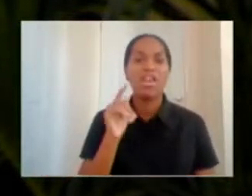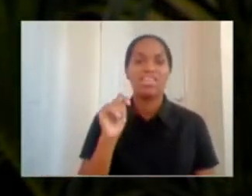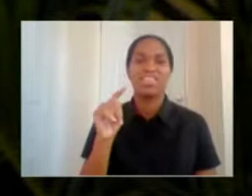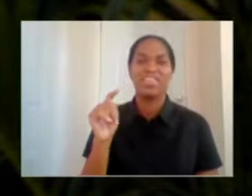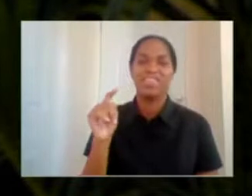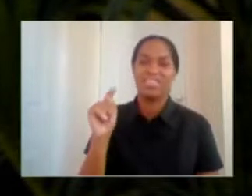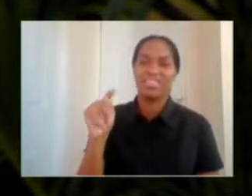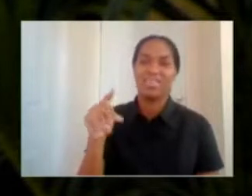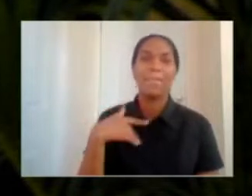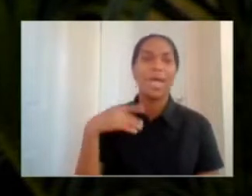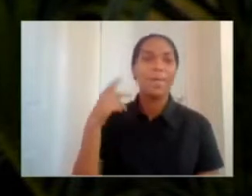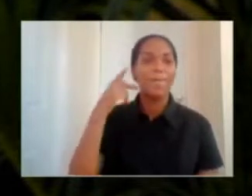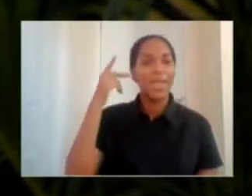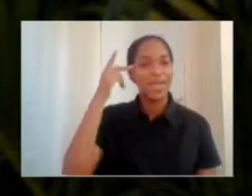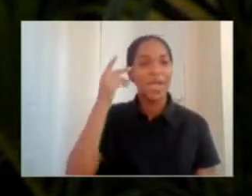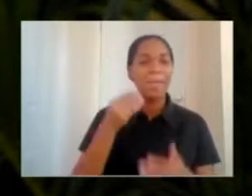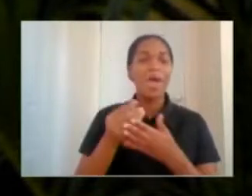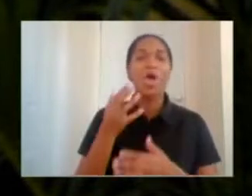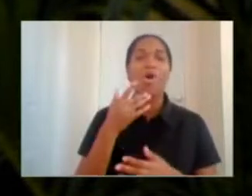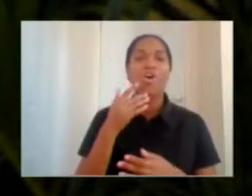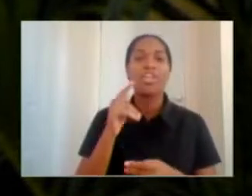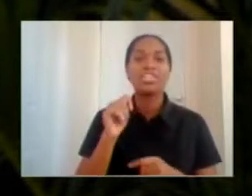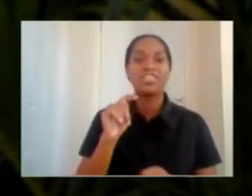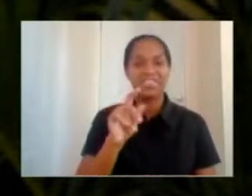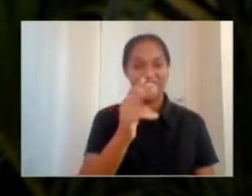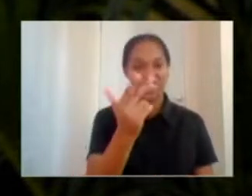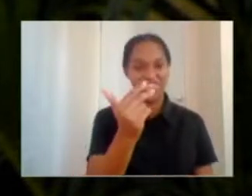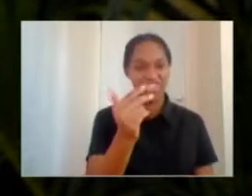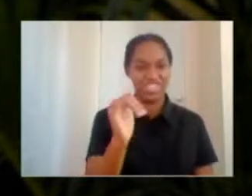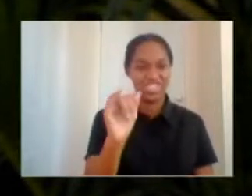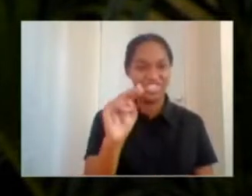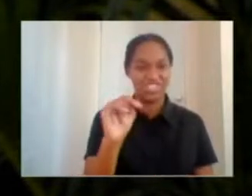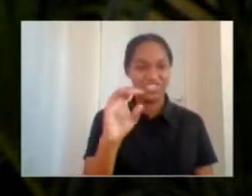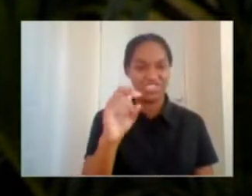bought a color TV set, 13-inch, and it was